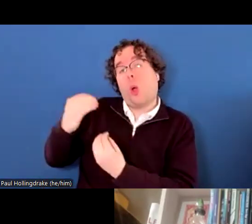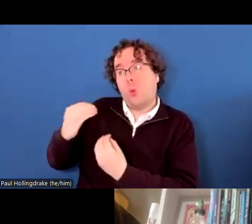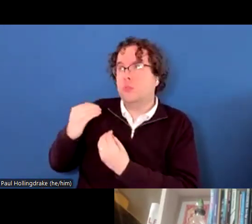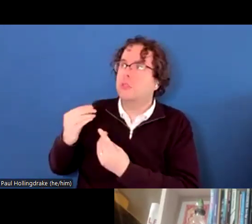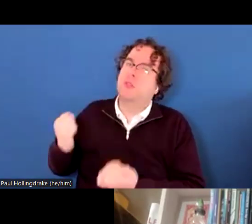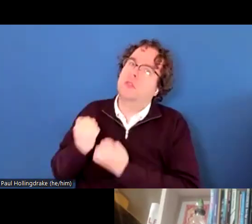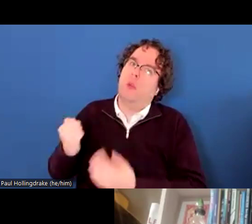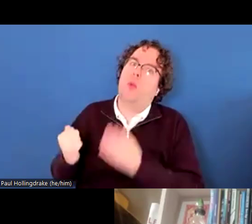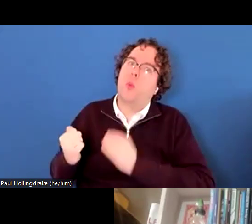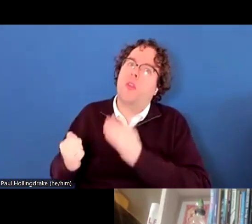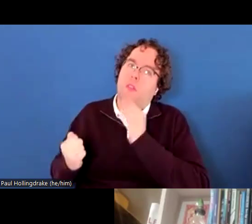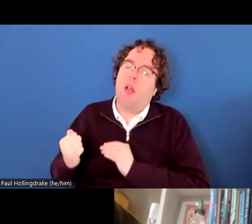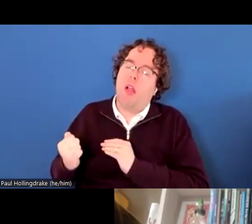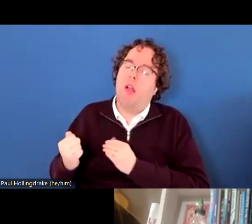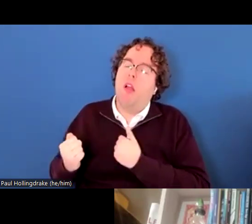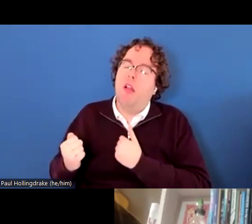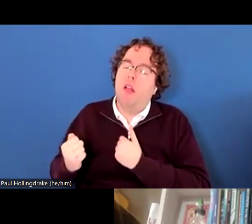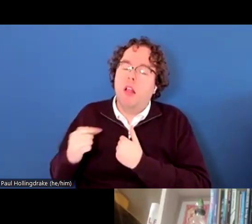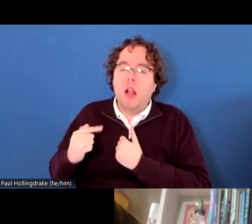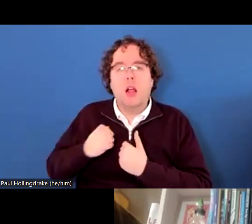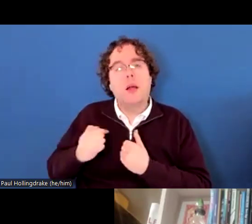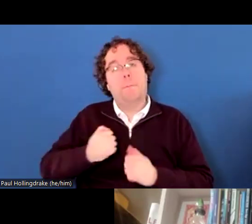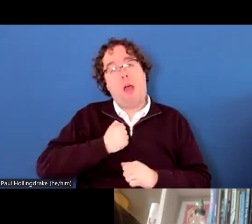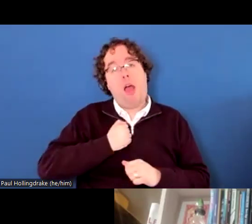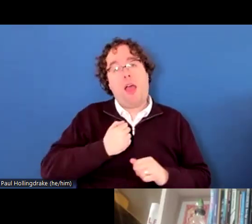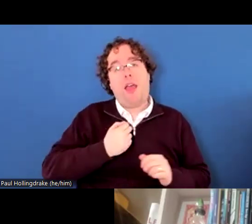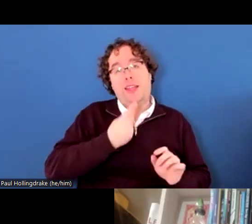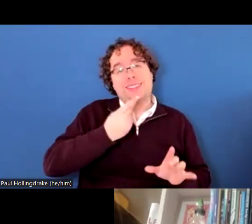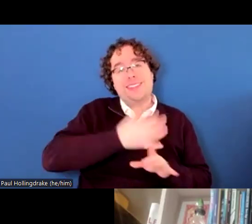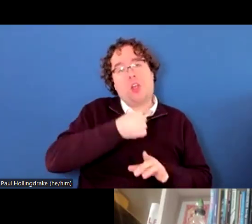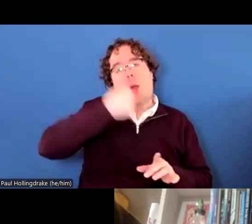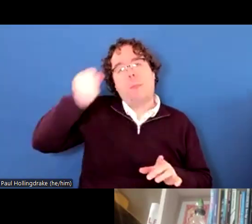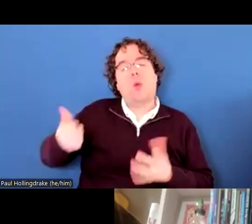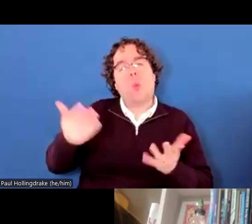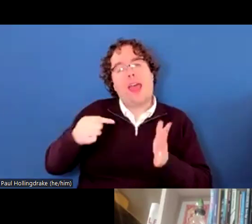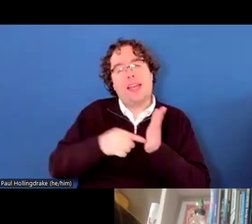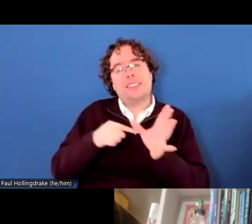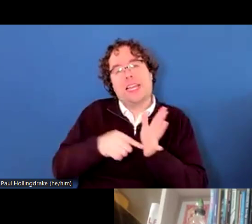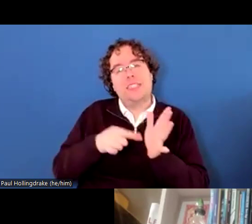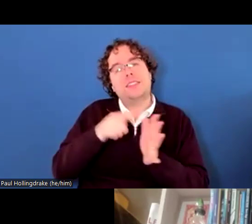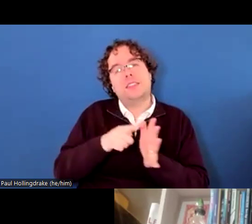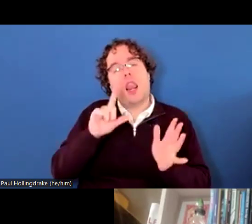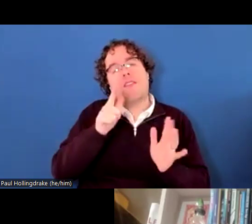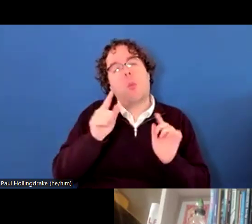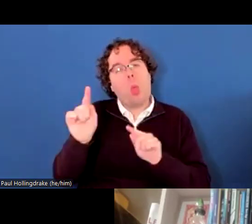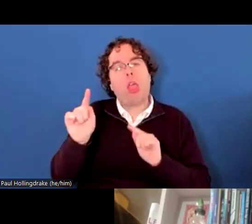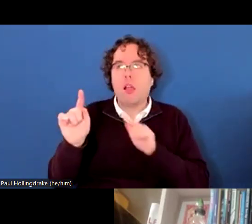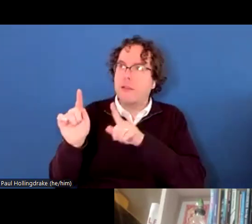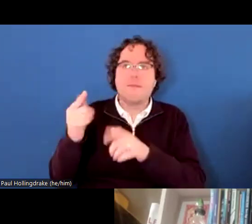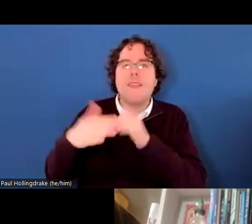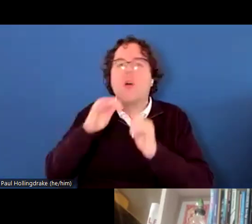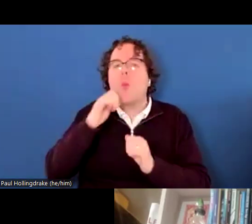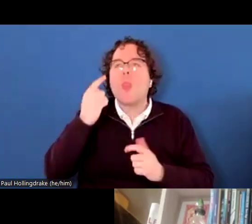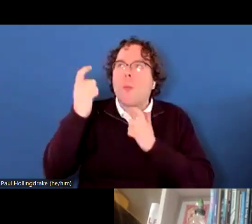really, really powerful. I did my secondment at Tate Liverpool in a space that I would never kind of consider a natural